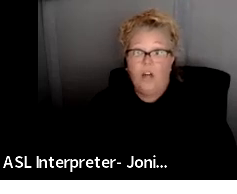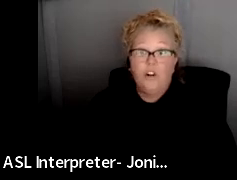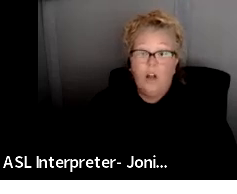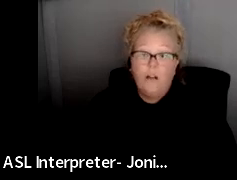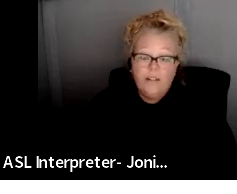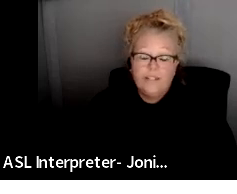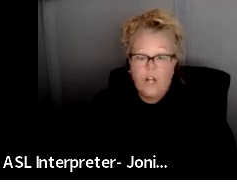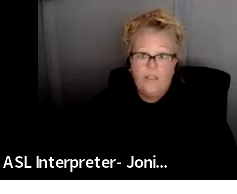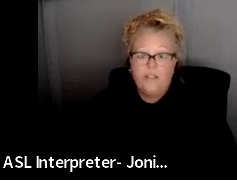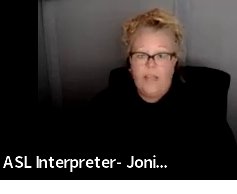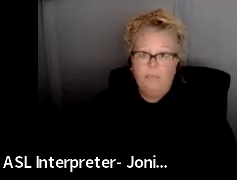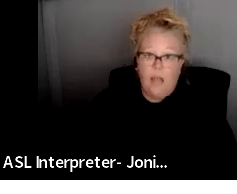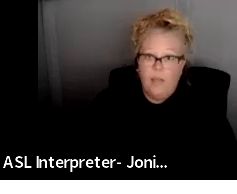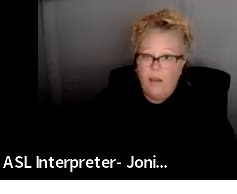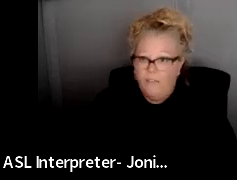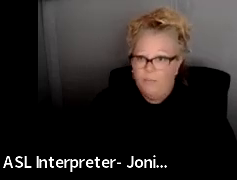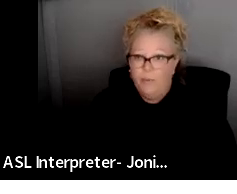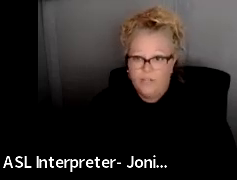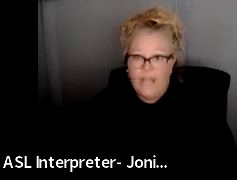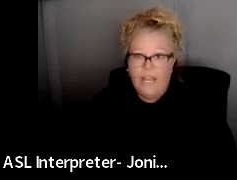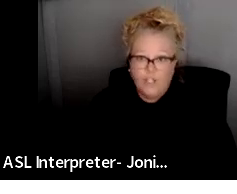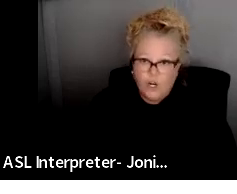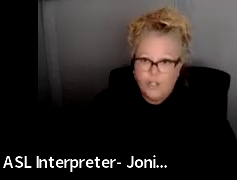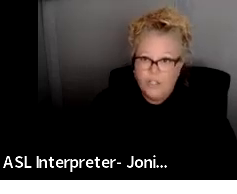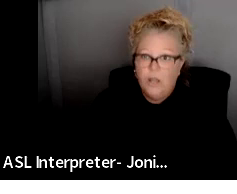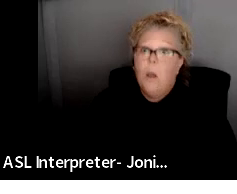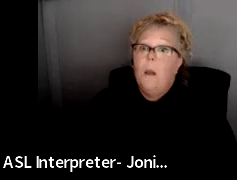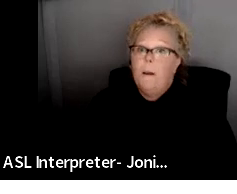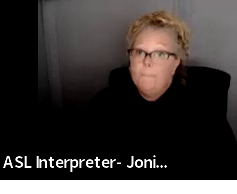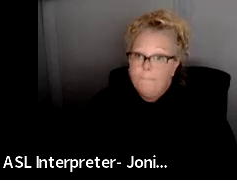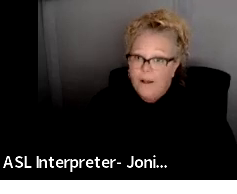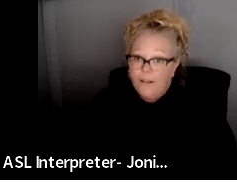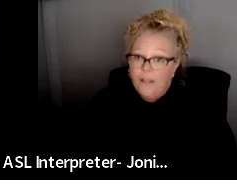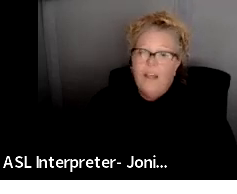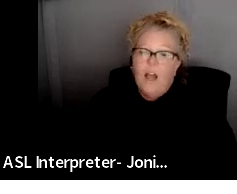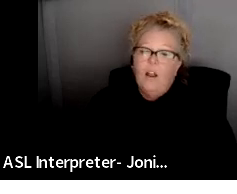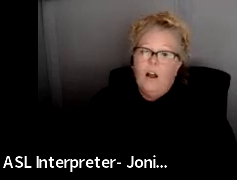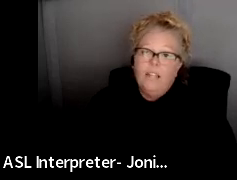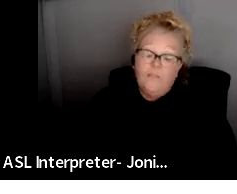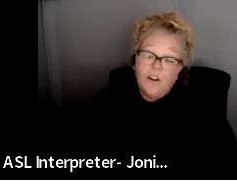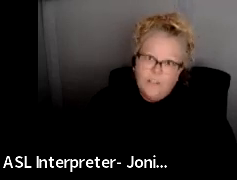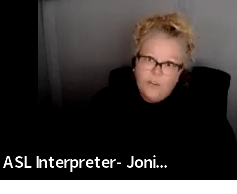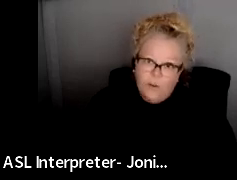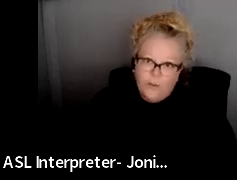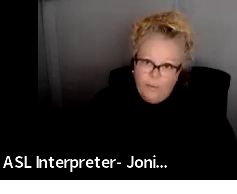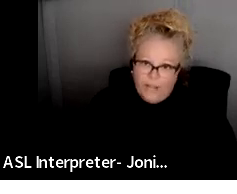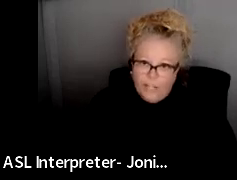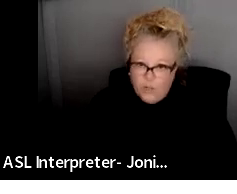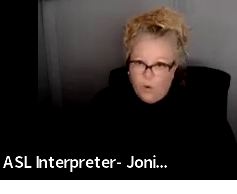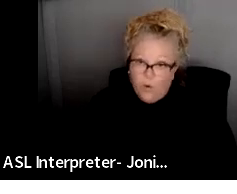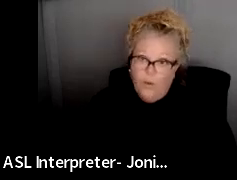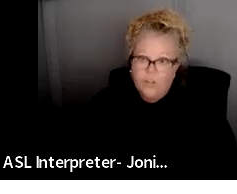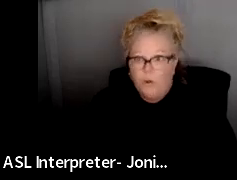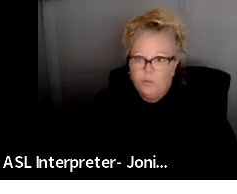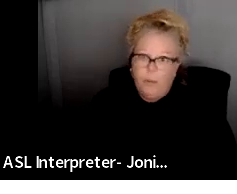each other, obviously not at the same time if people are taking turns, but it's very difficult for communication